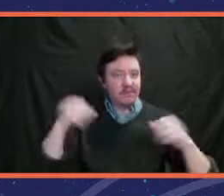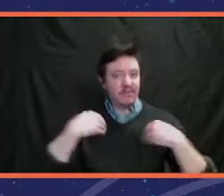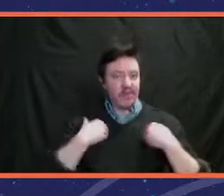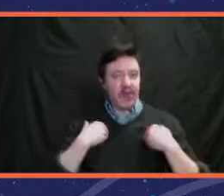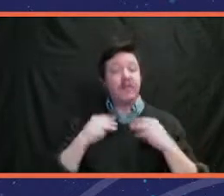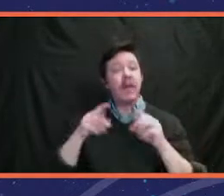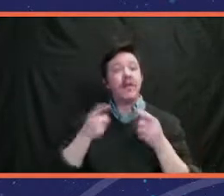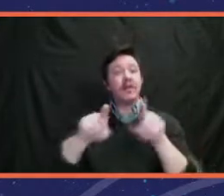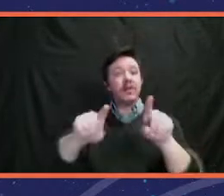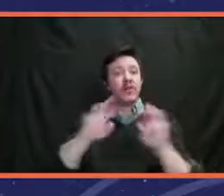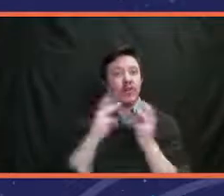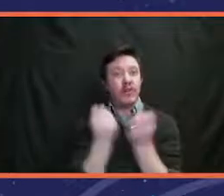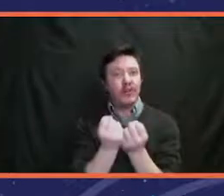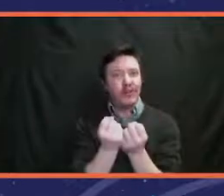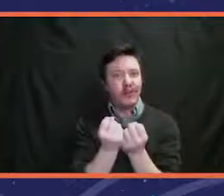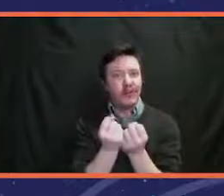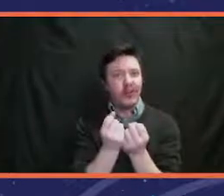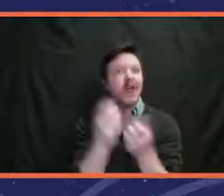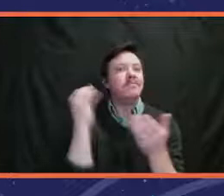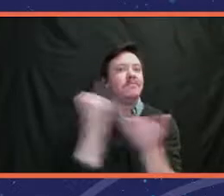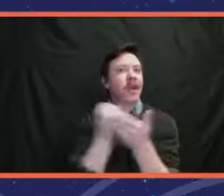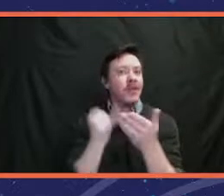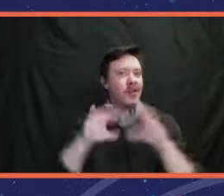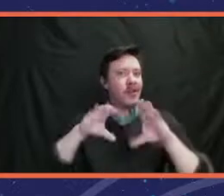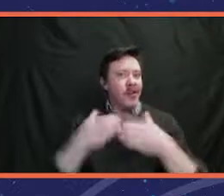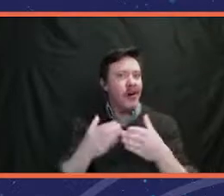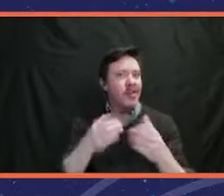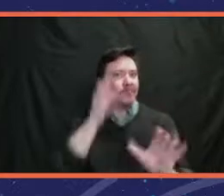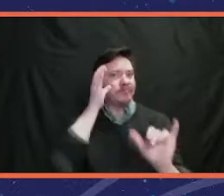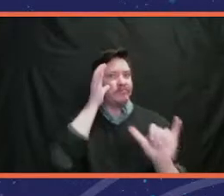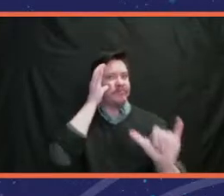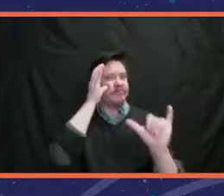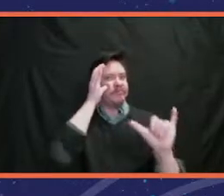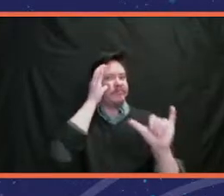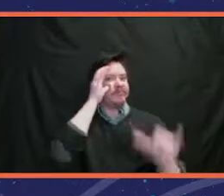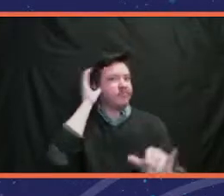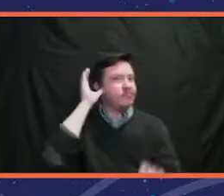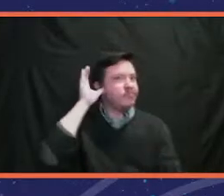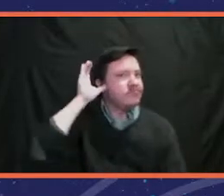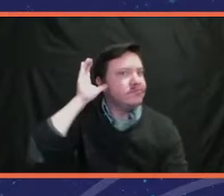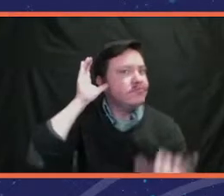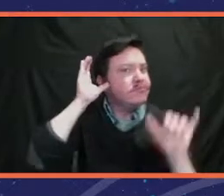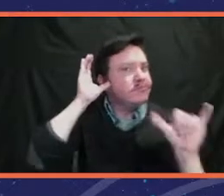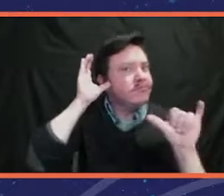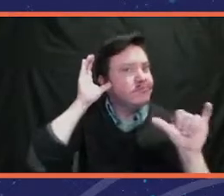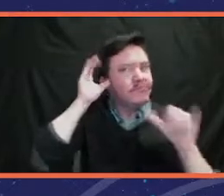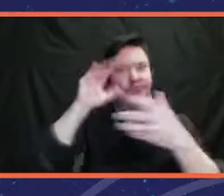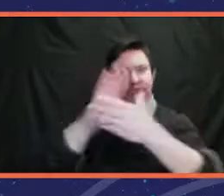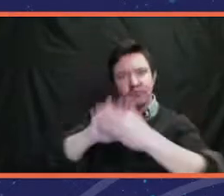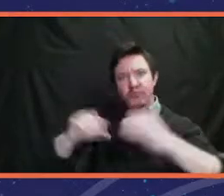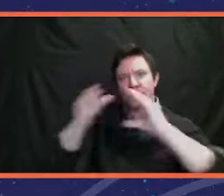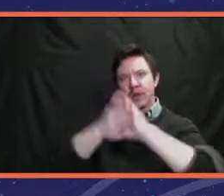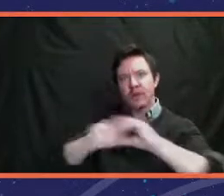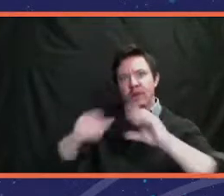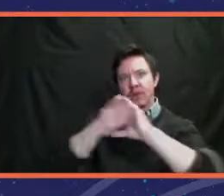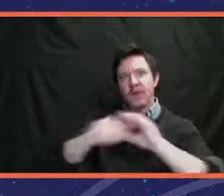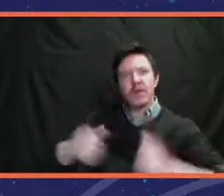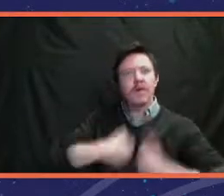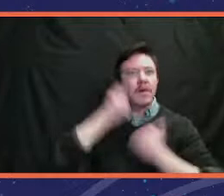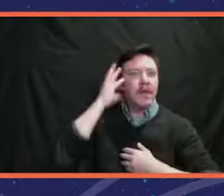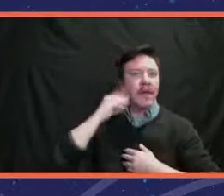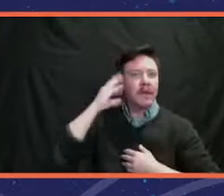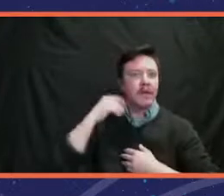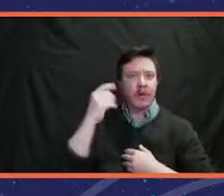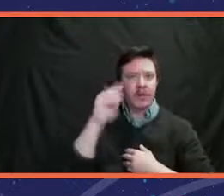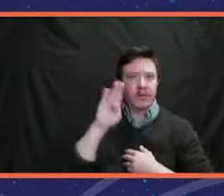where the artists sort of digested that audio and those stories that were coming from lived experiences of organizers, and